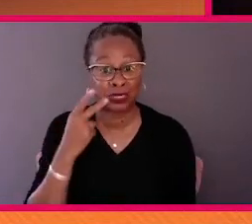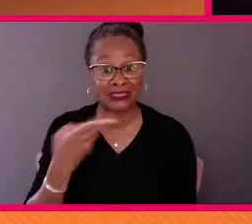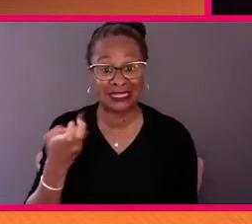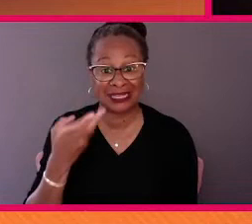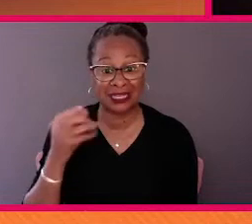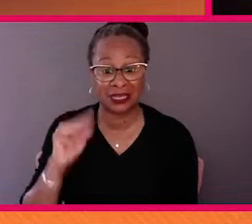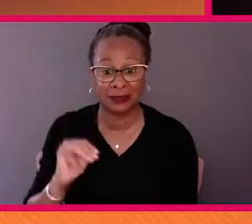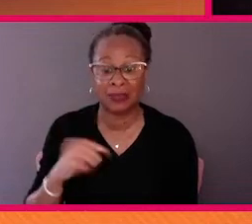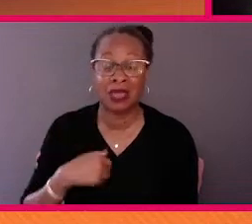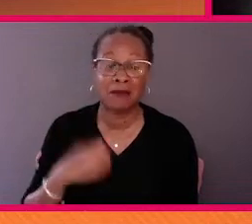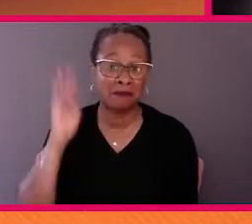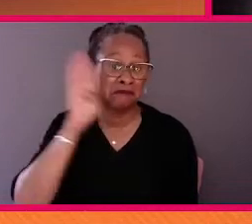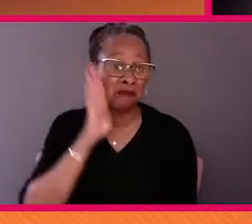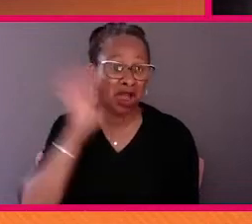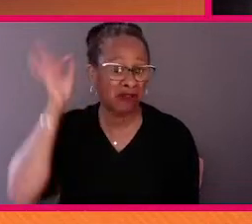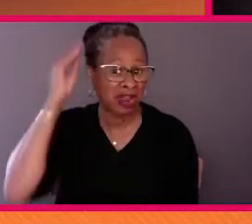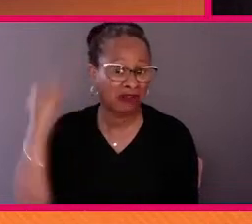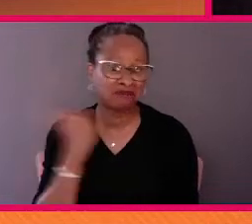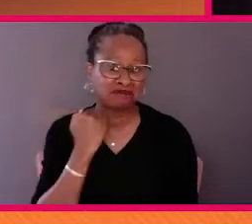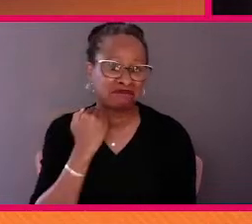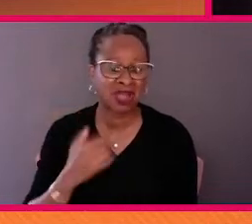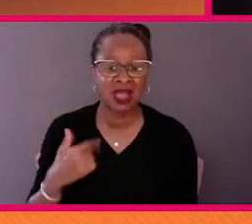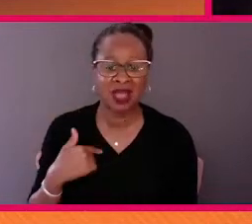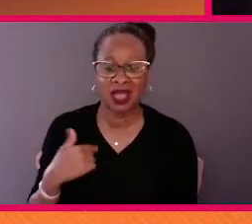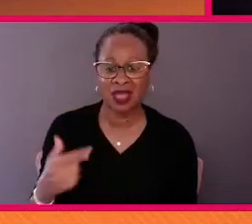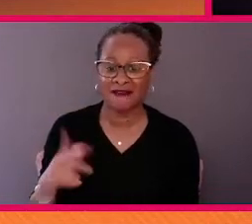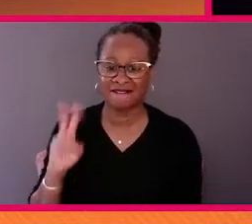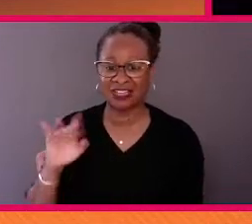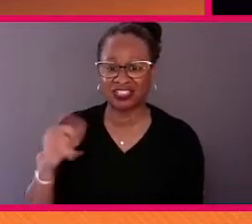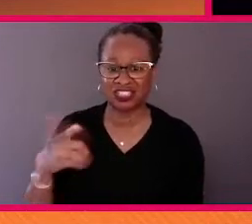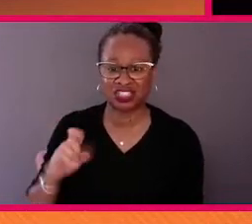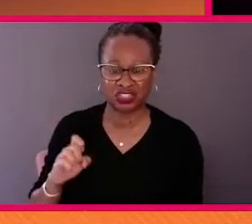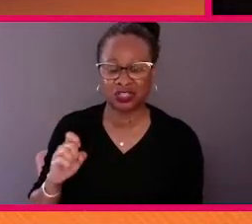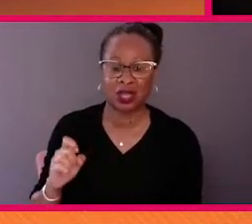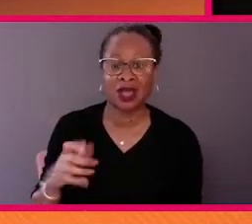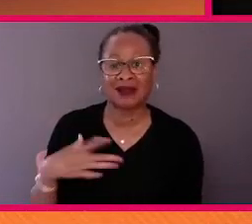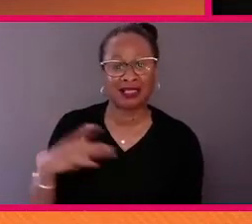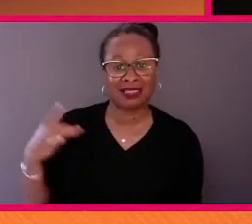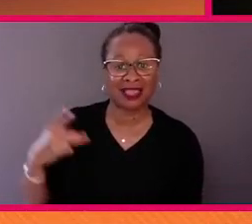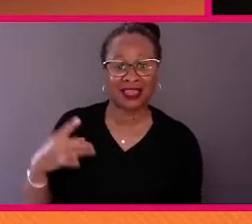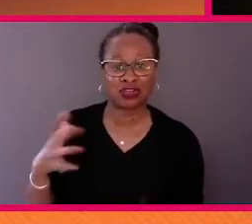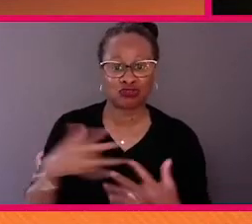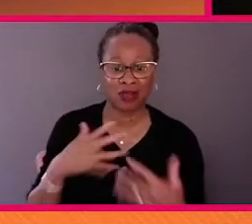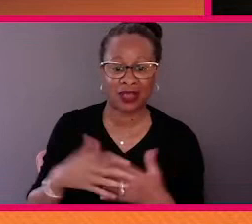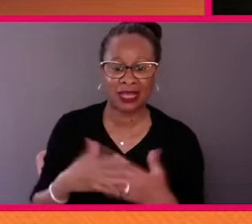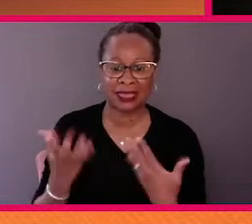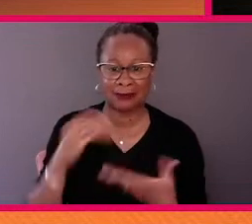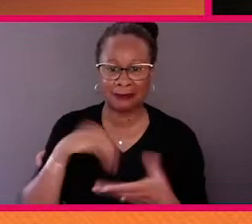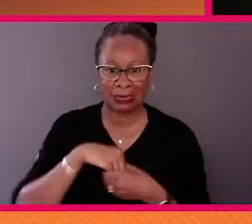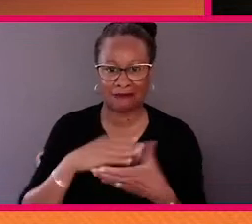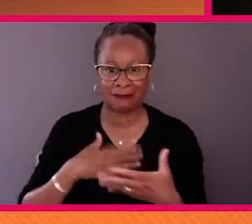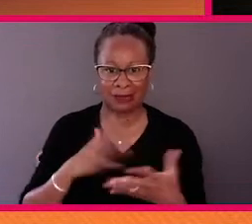brown hair. I'm wearing a vintage light gray Miami sweater in the middle of my messy office.